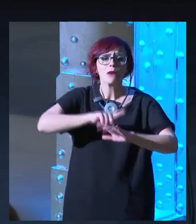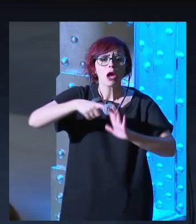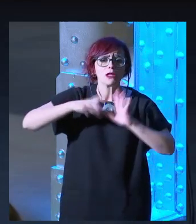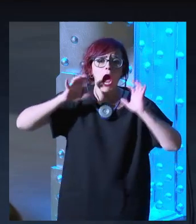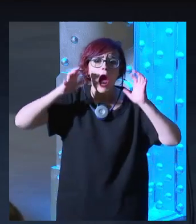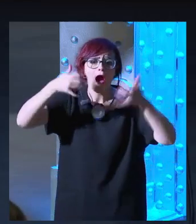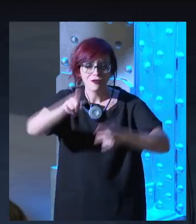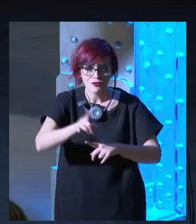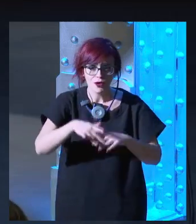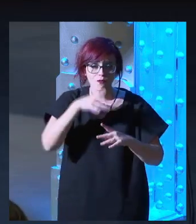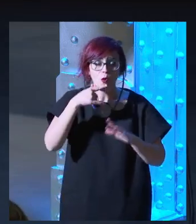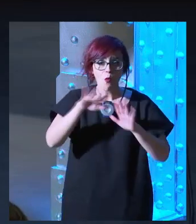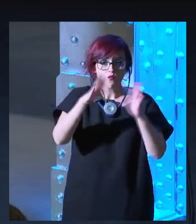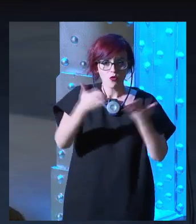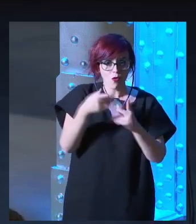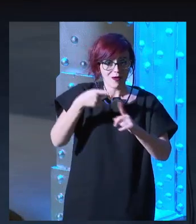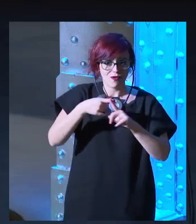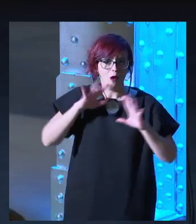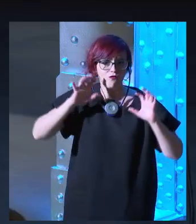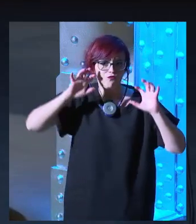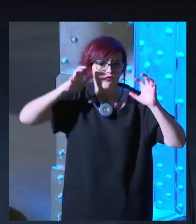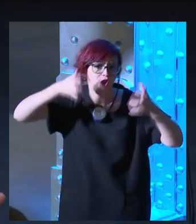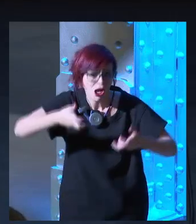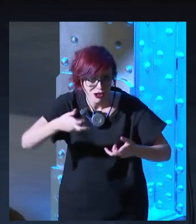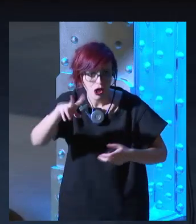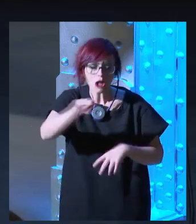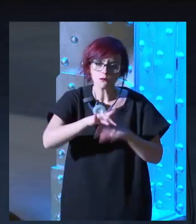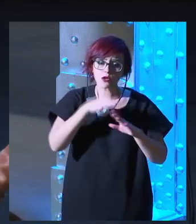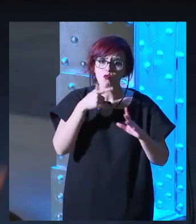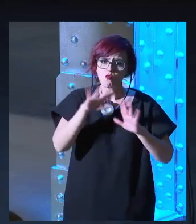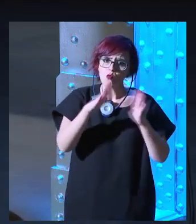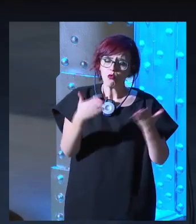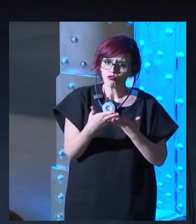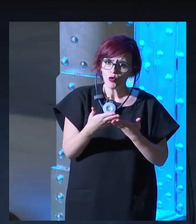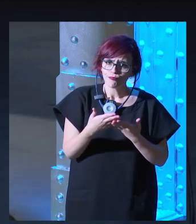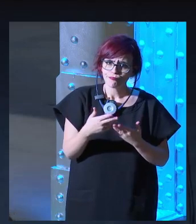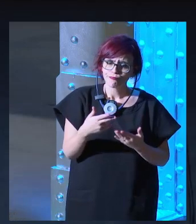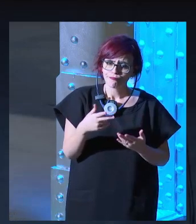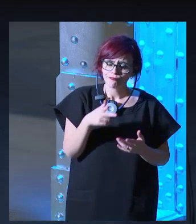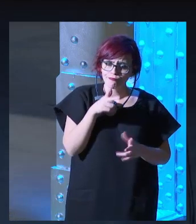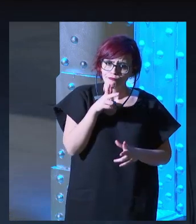social injustice and horror of what we're doing to our beautiful blue planet.